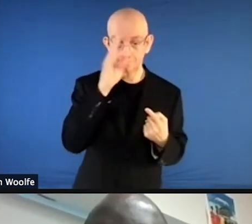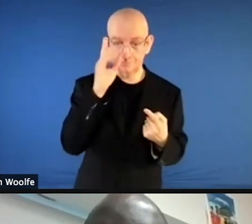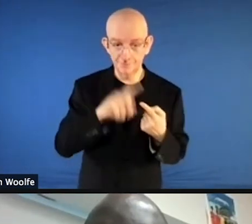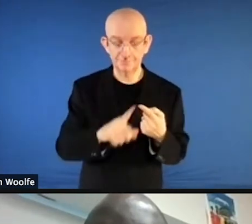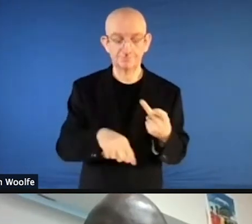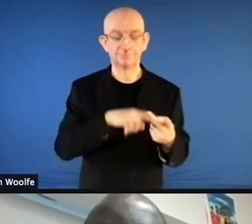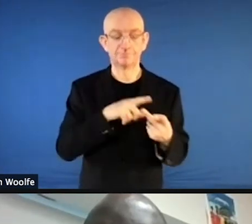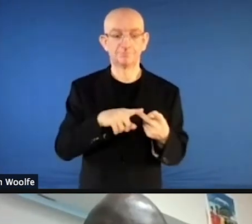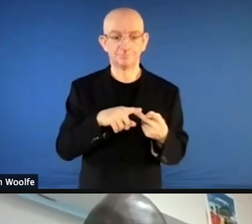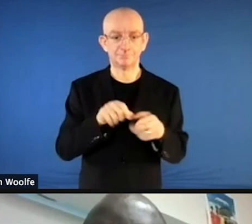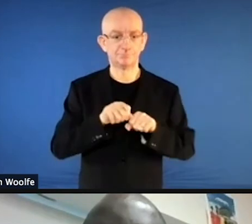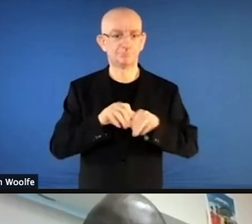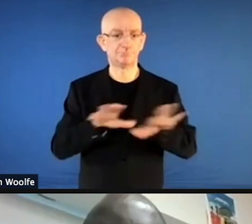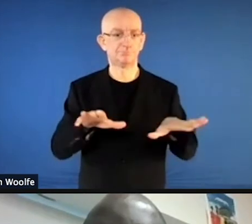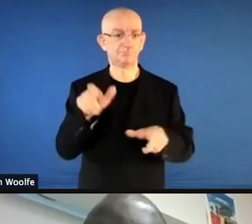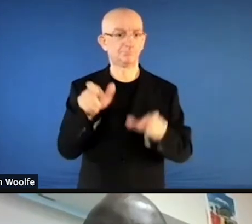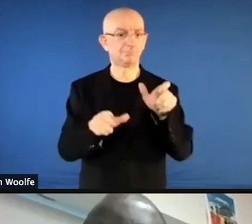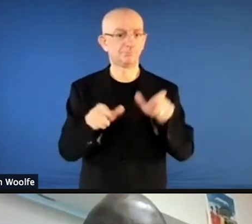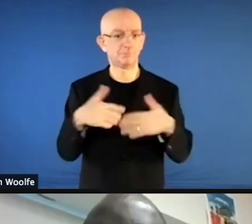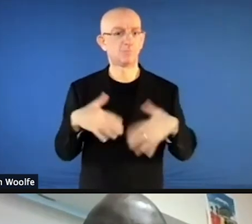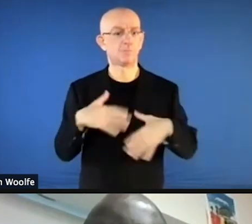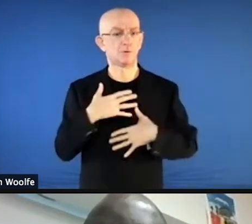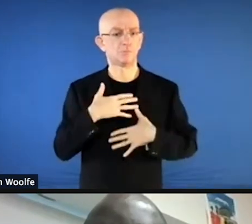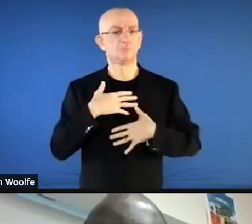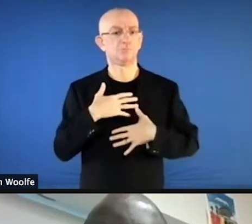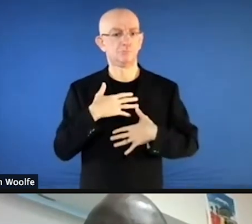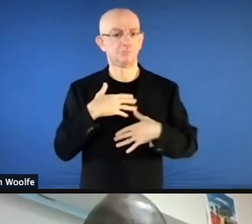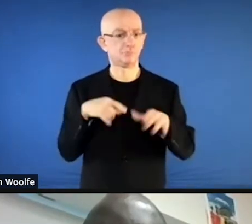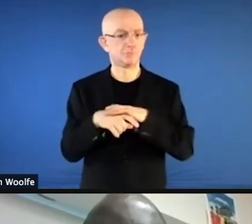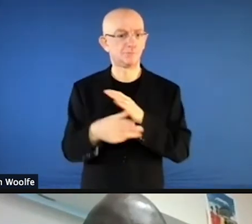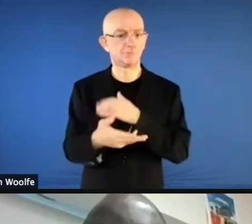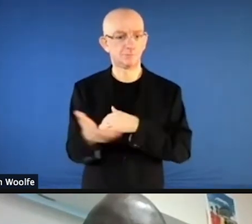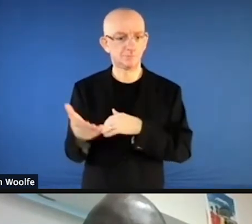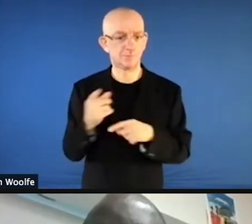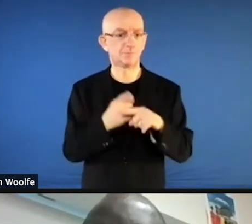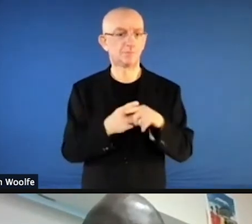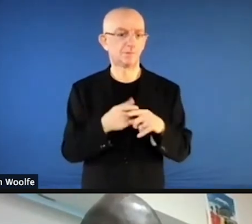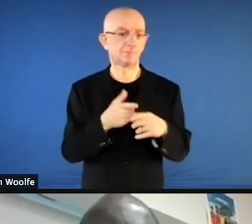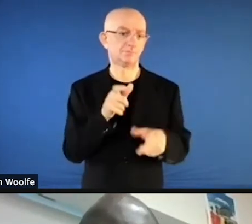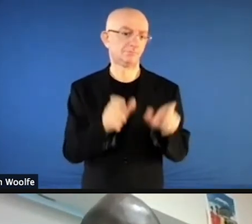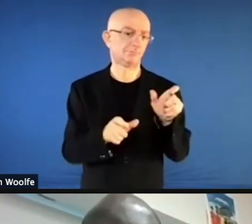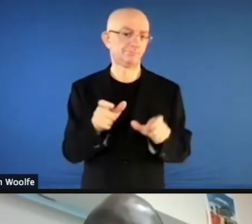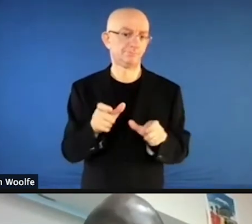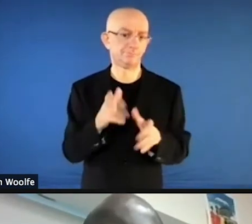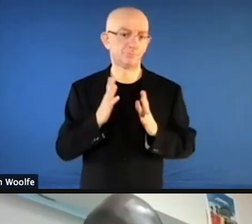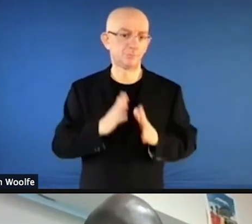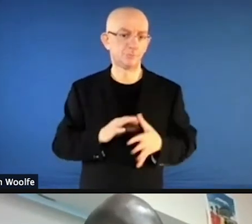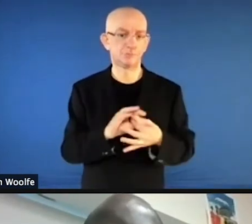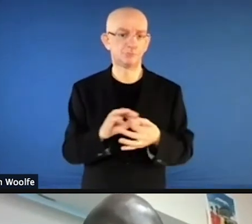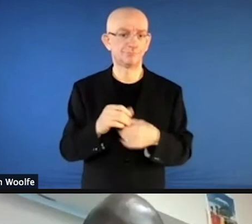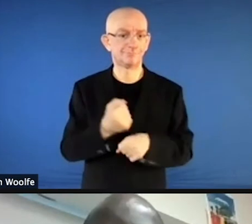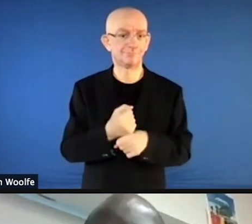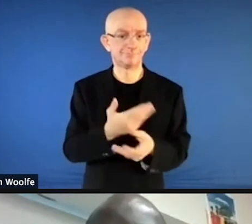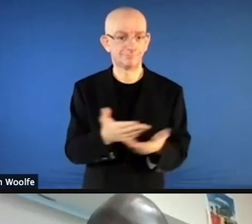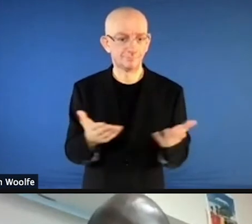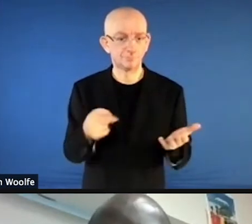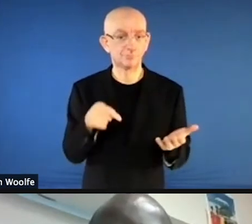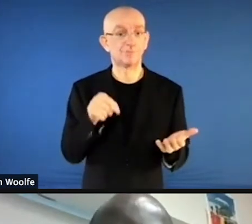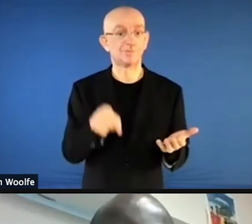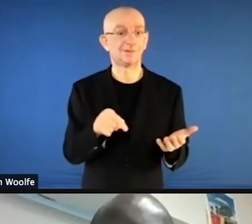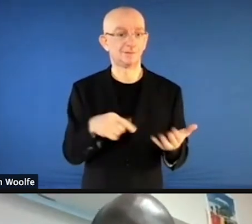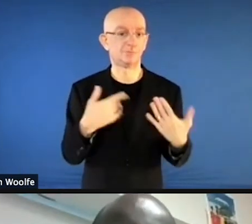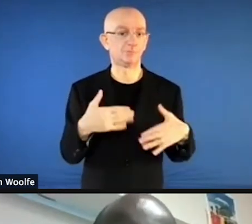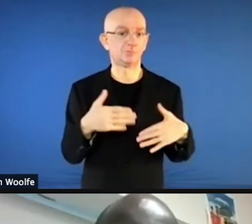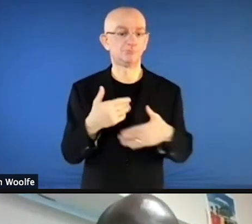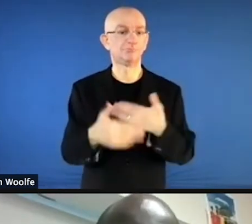actors. And that would then lead to a much greater participation by everybody in